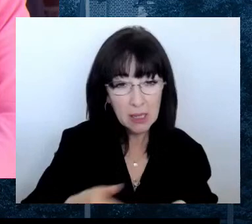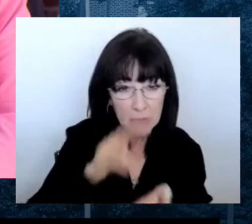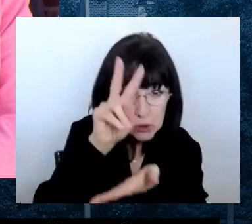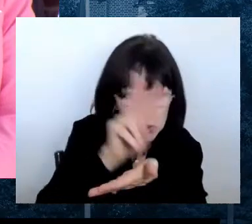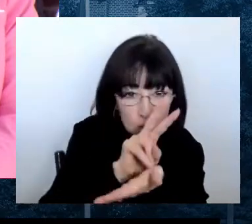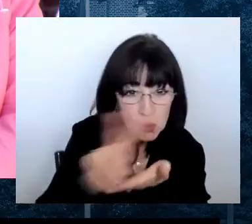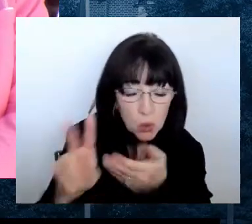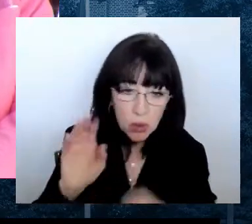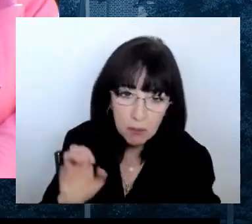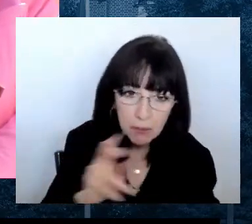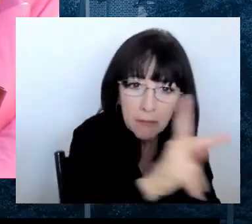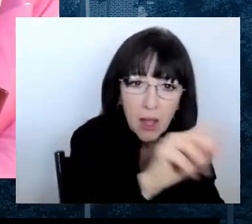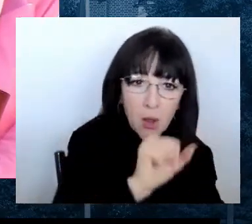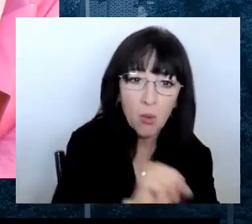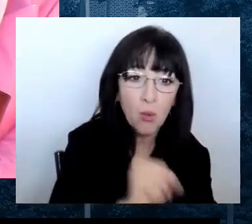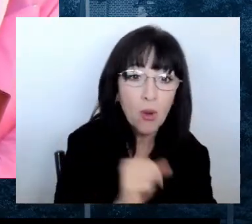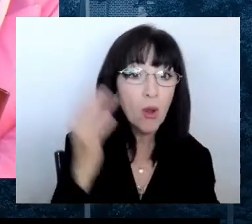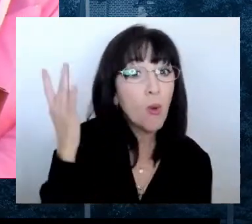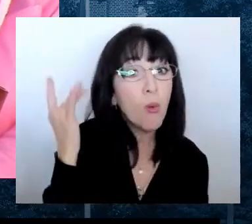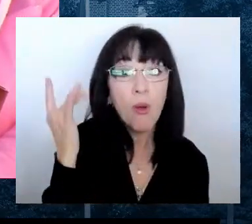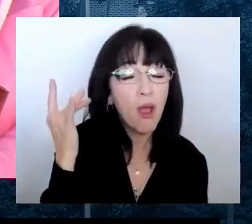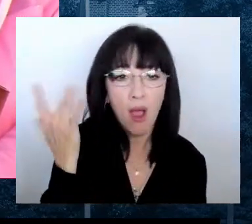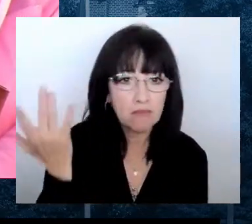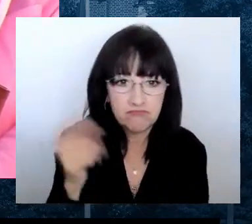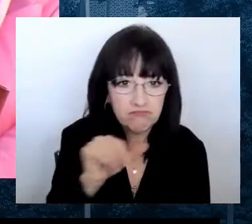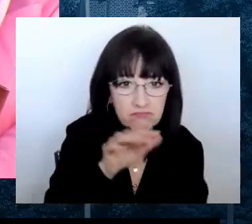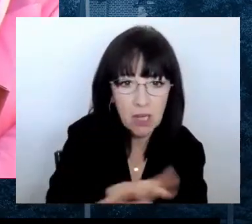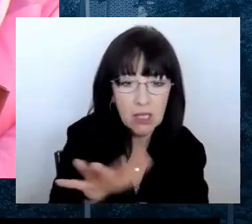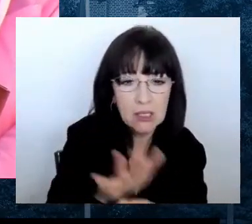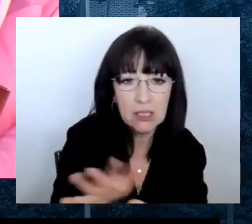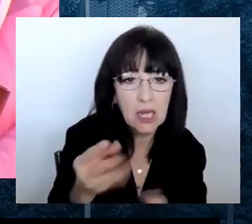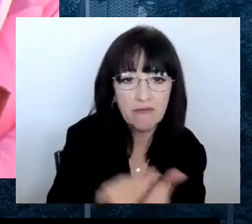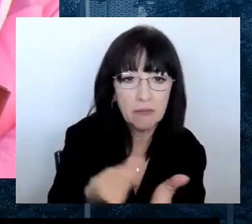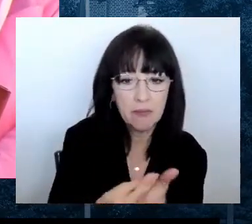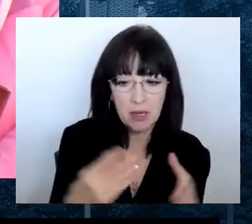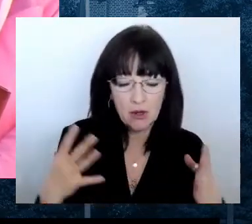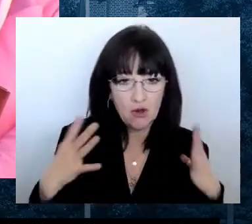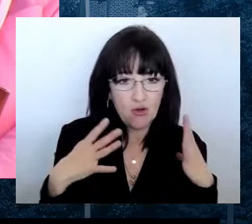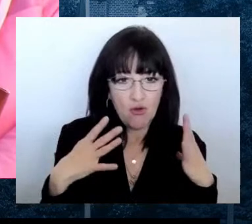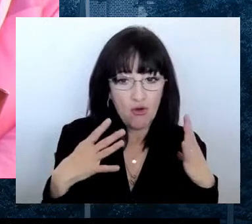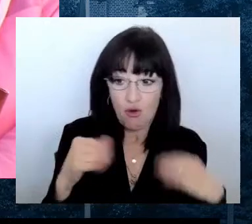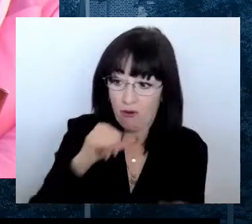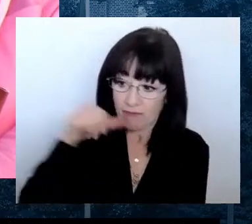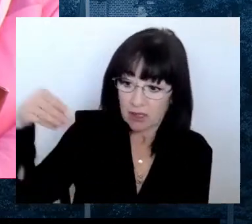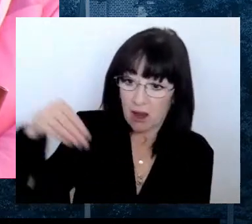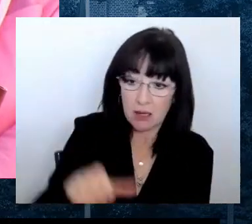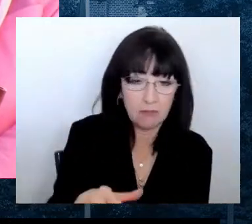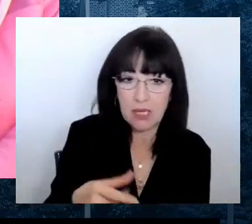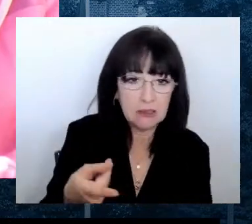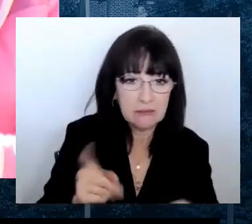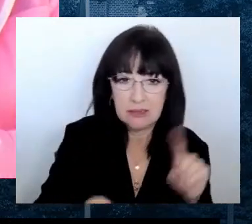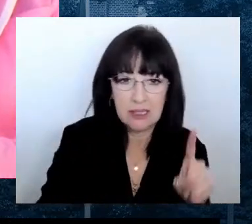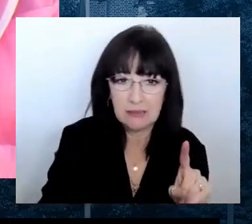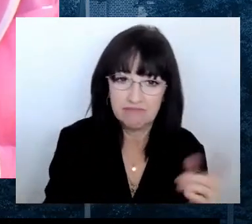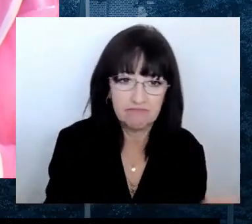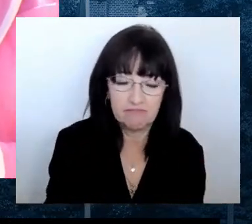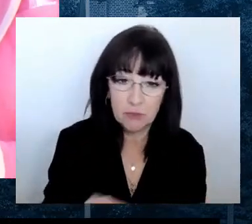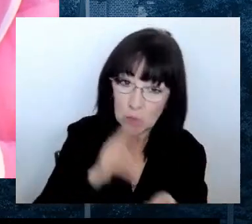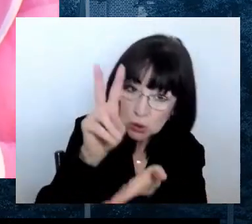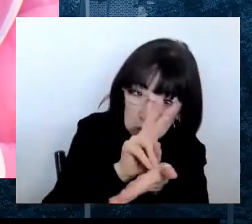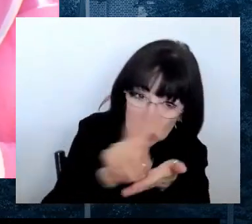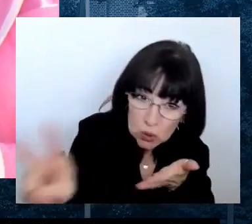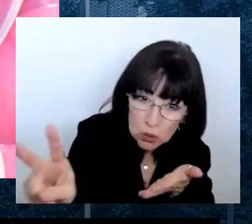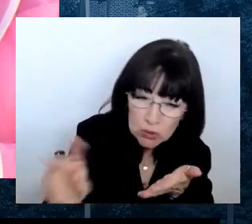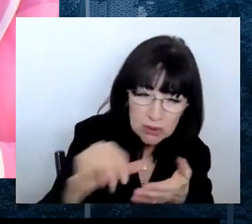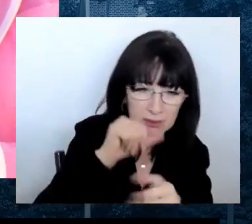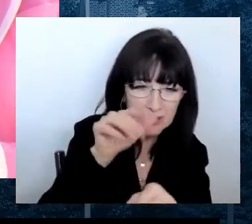without pay. 2 weeks is actually not enough for a new mother to heal, to build that special